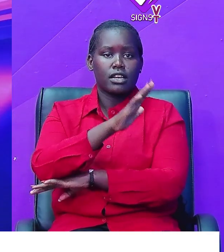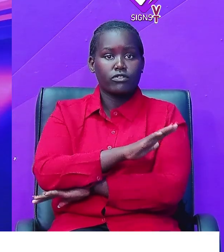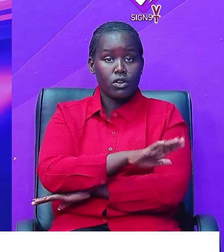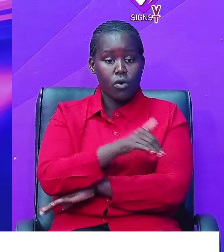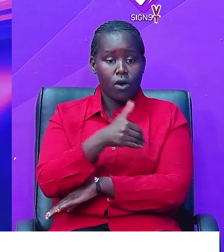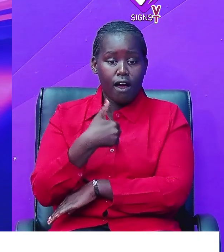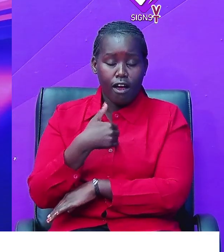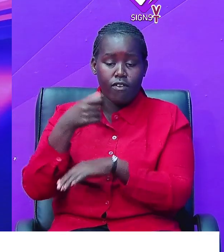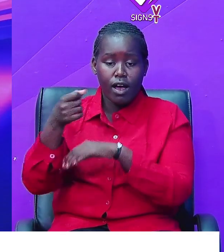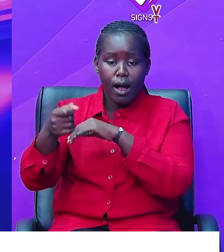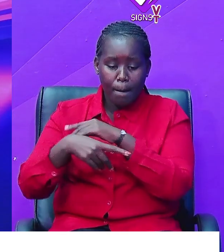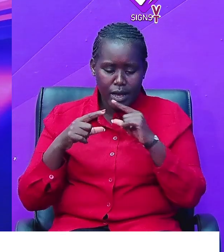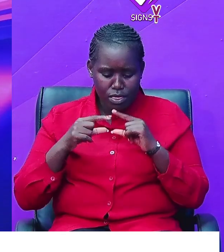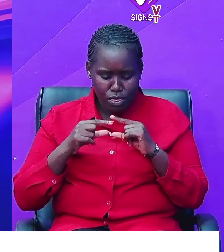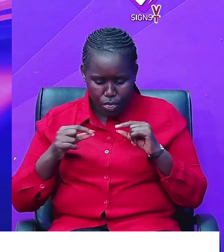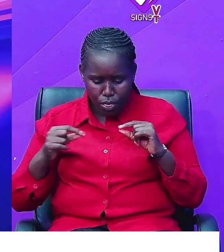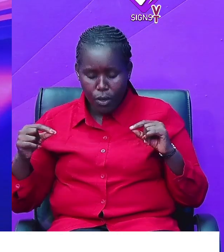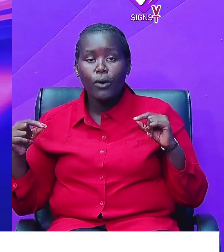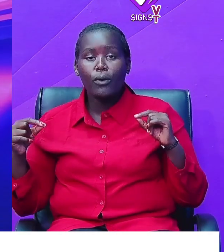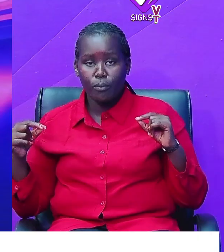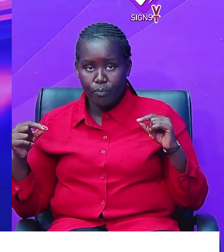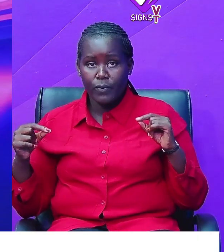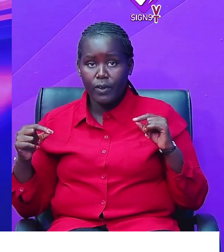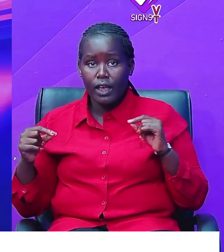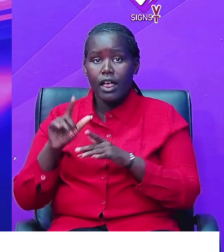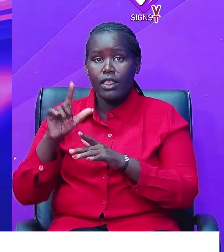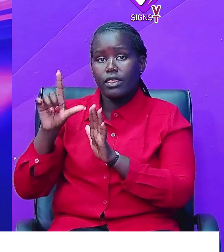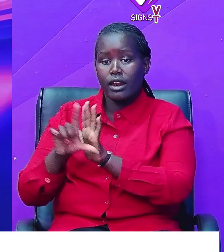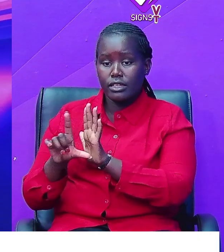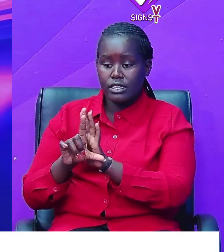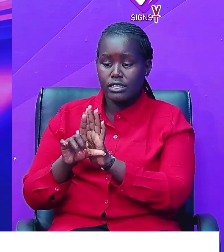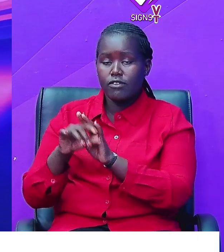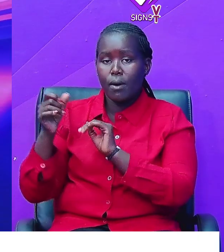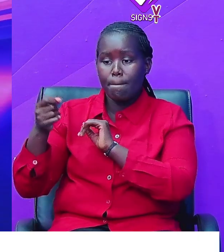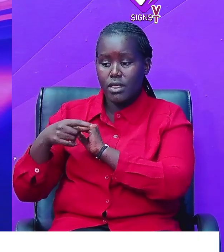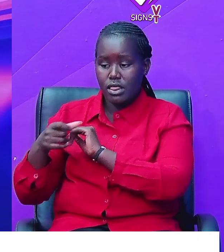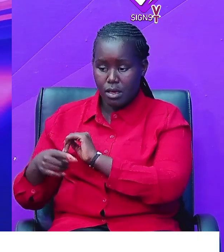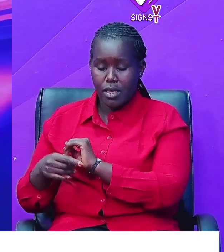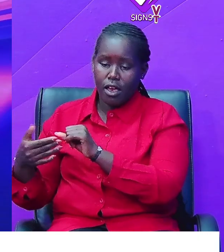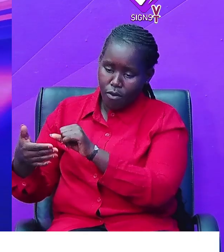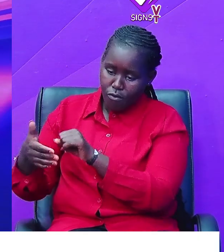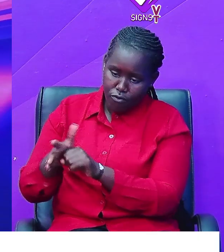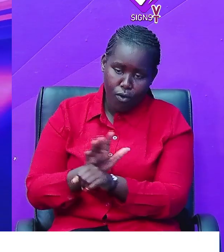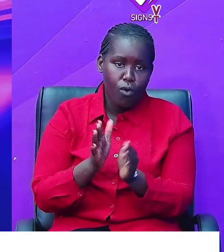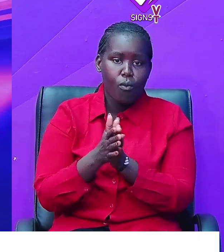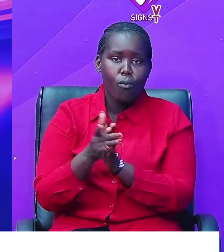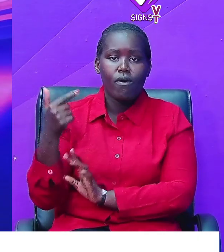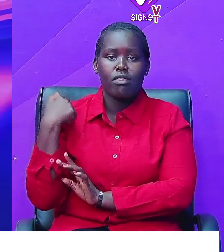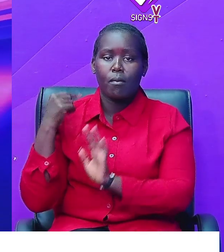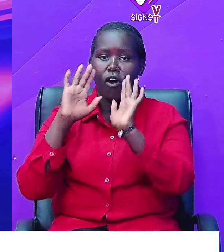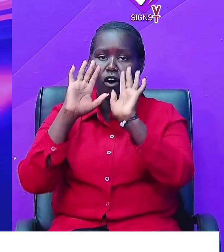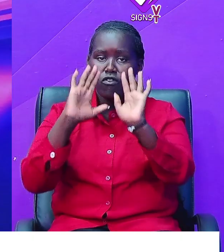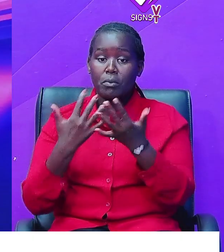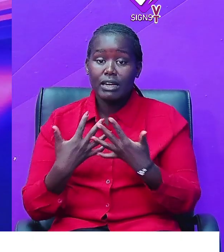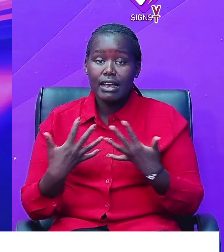a month-long recess. The legislative calendar is packed with a number of crucial